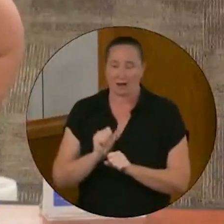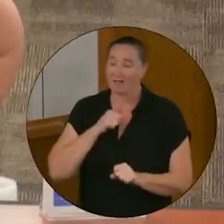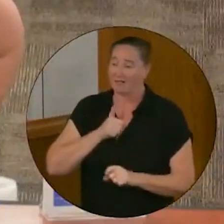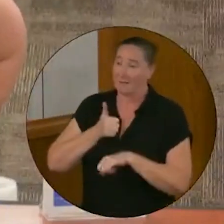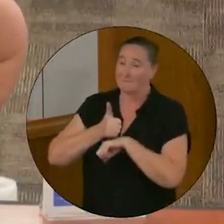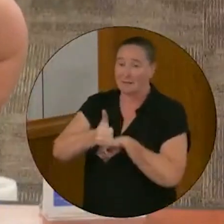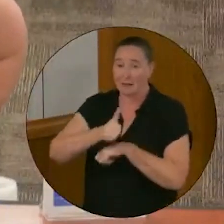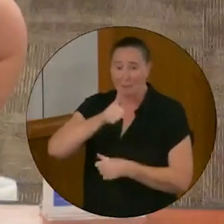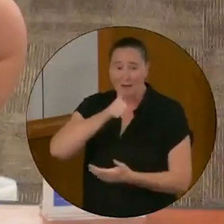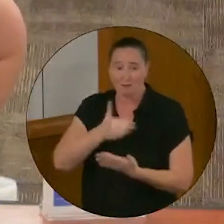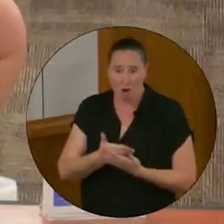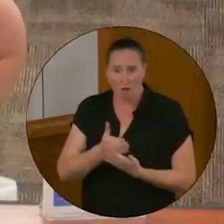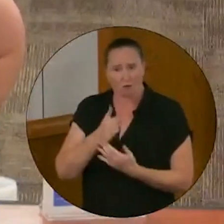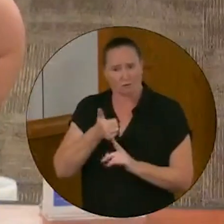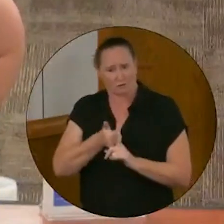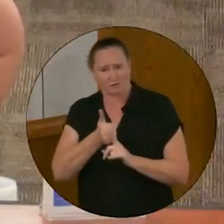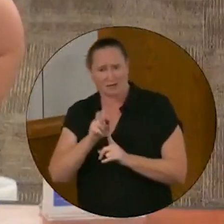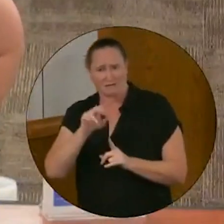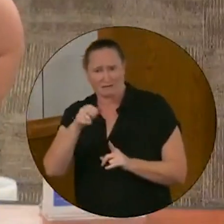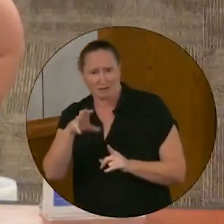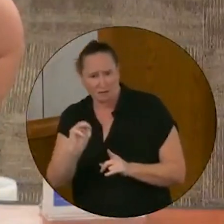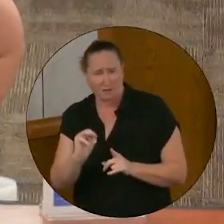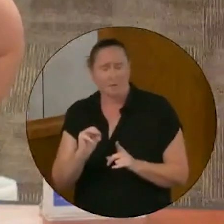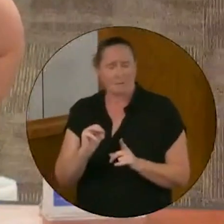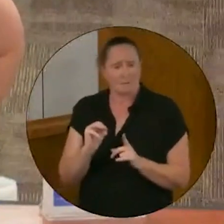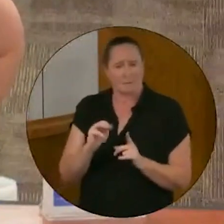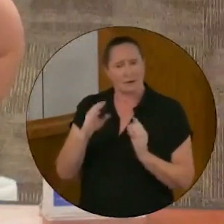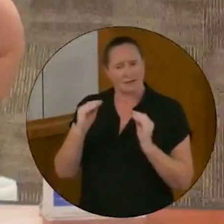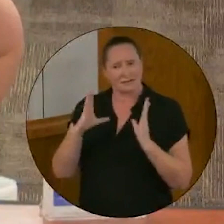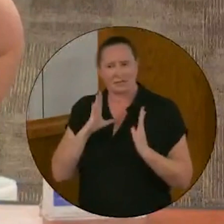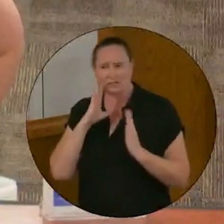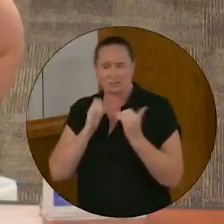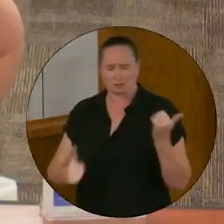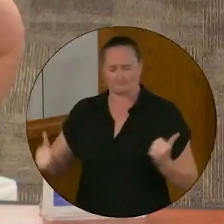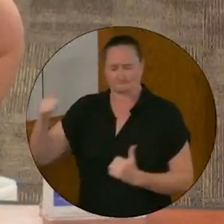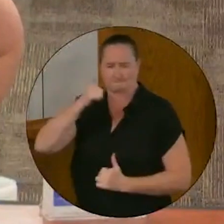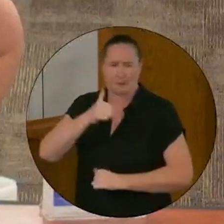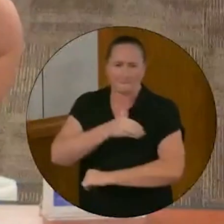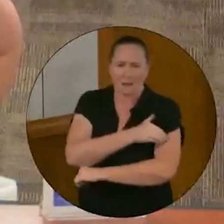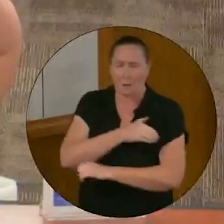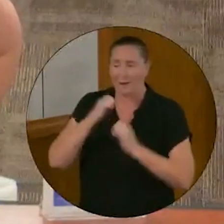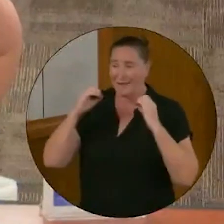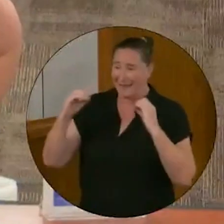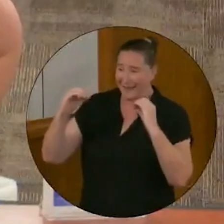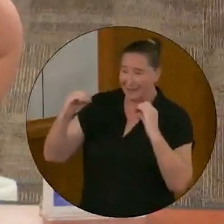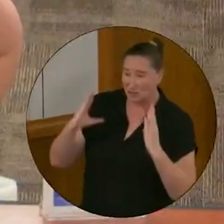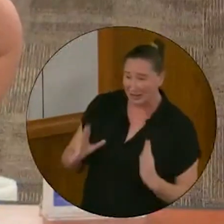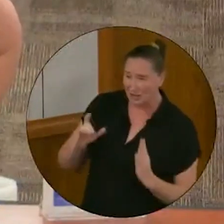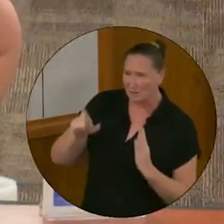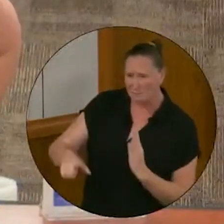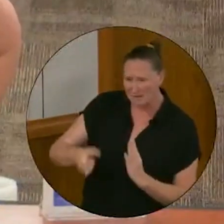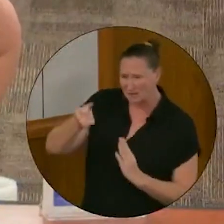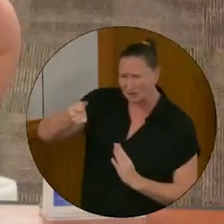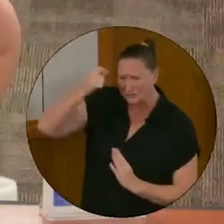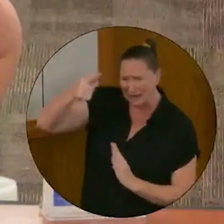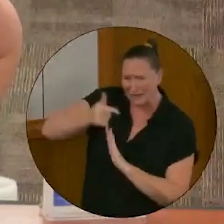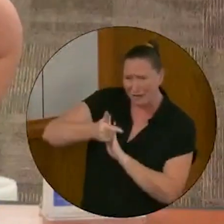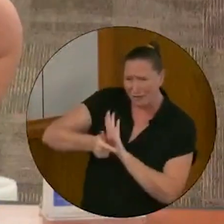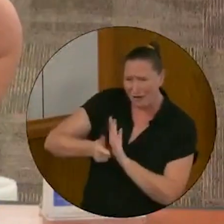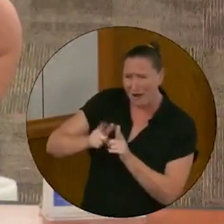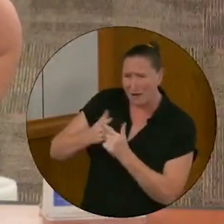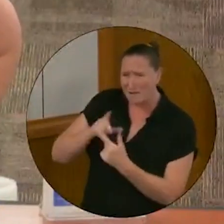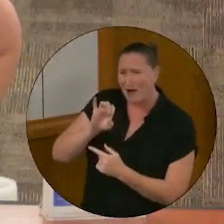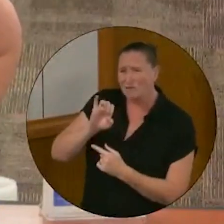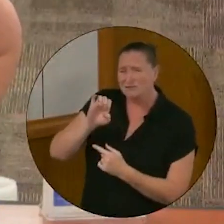my daughter, who is the victim. Teachers are in a position of power. Educators must understand the laws about sexual